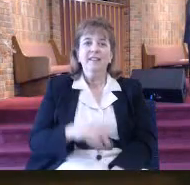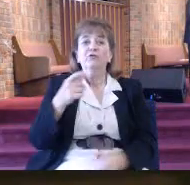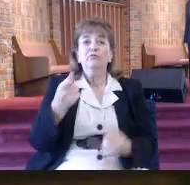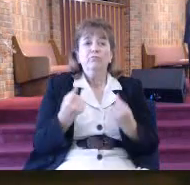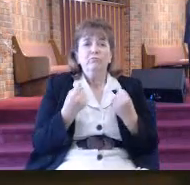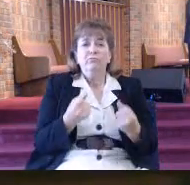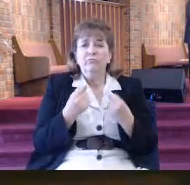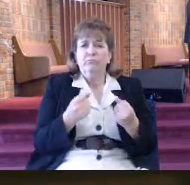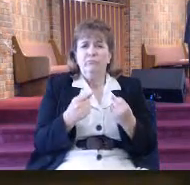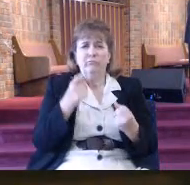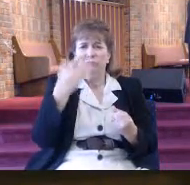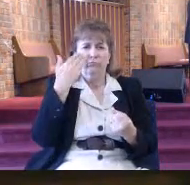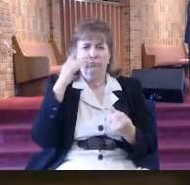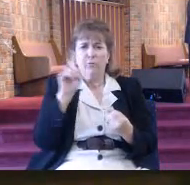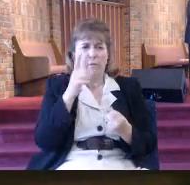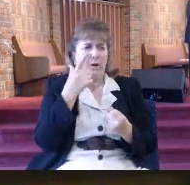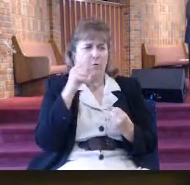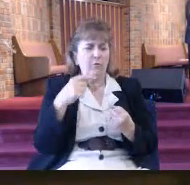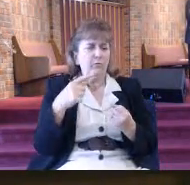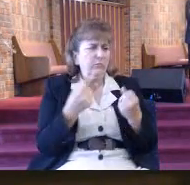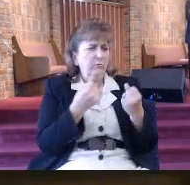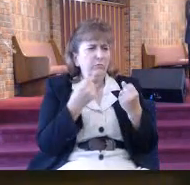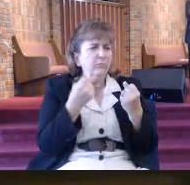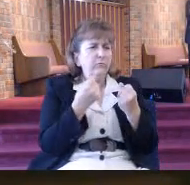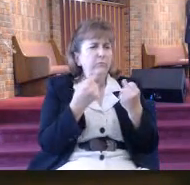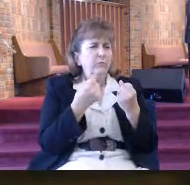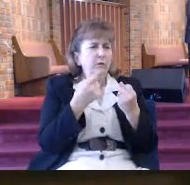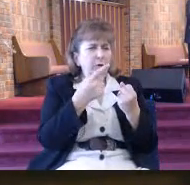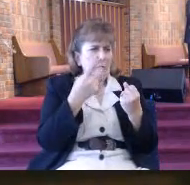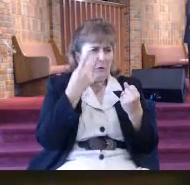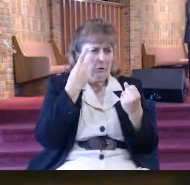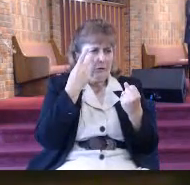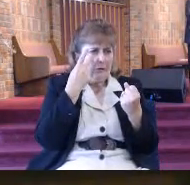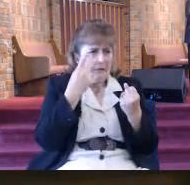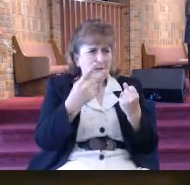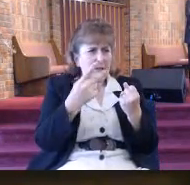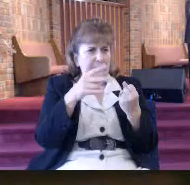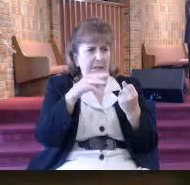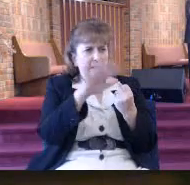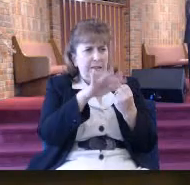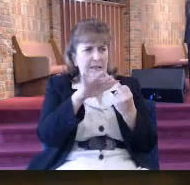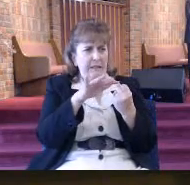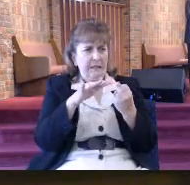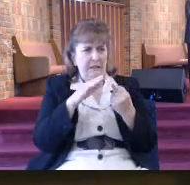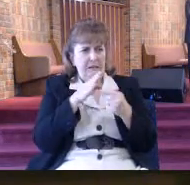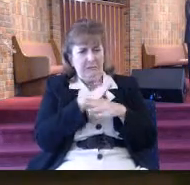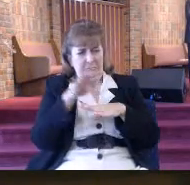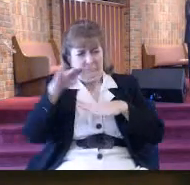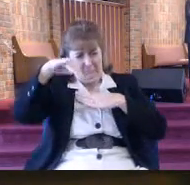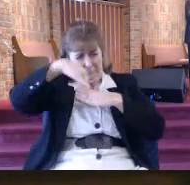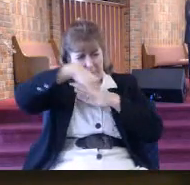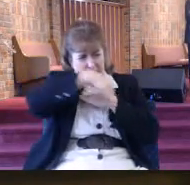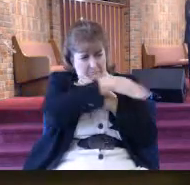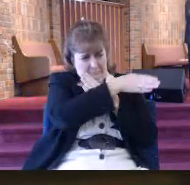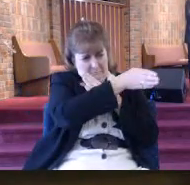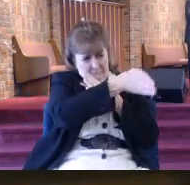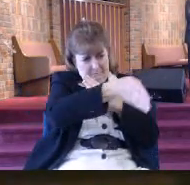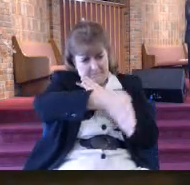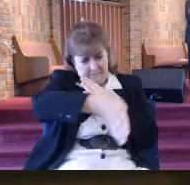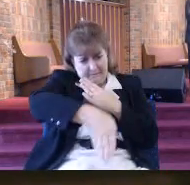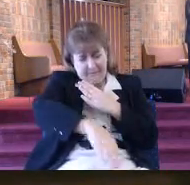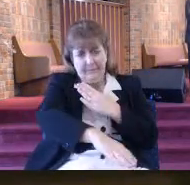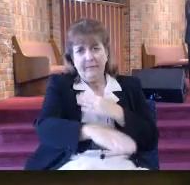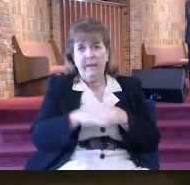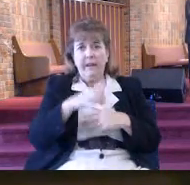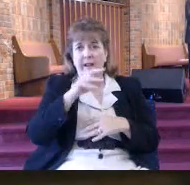know where you are, when you come to an area that's got a steep turn or something else, and when the